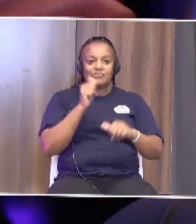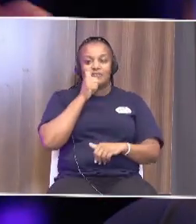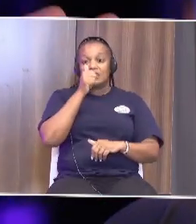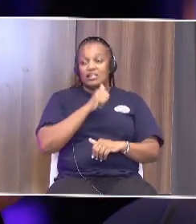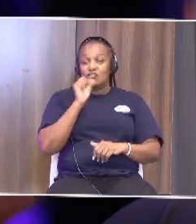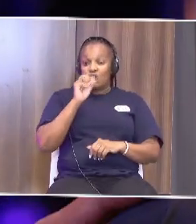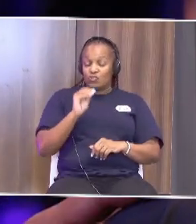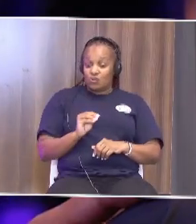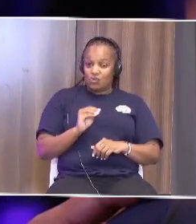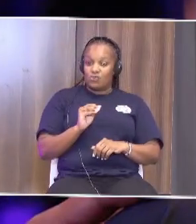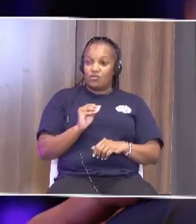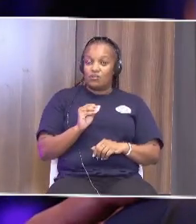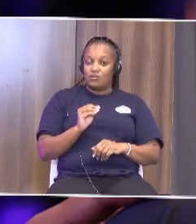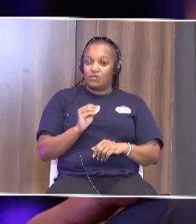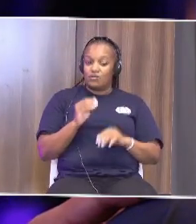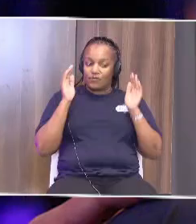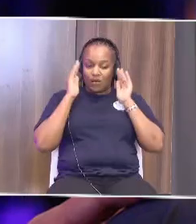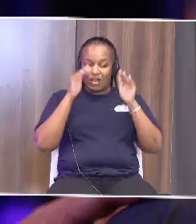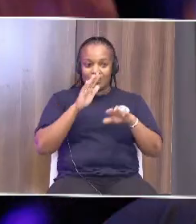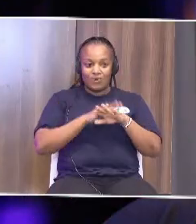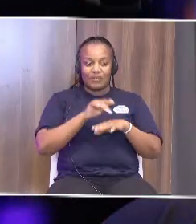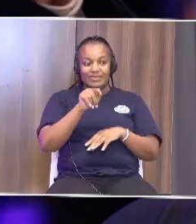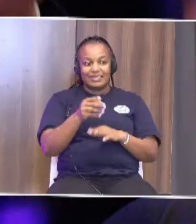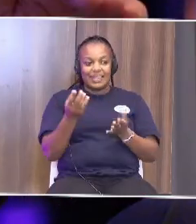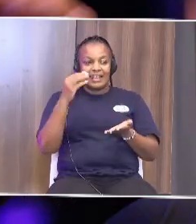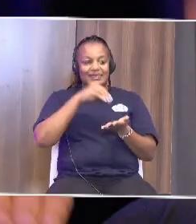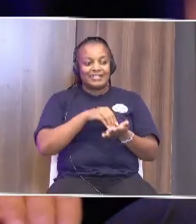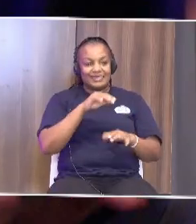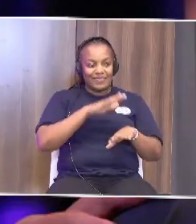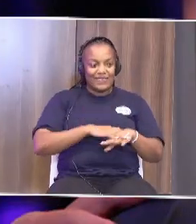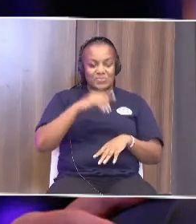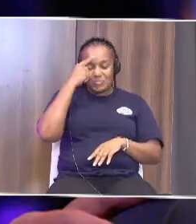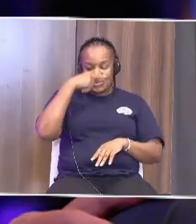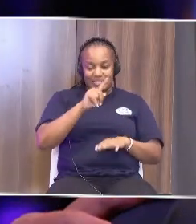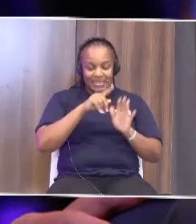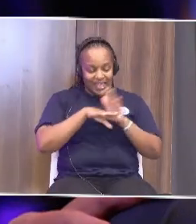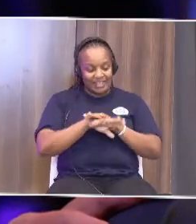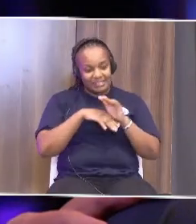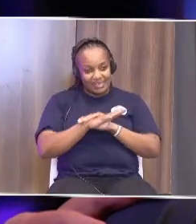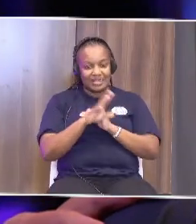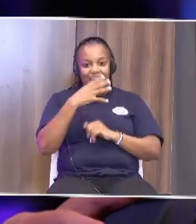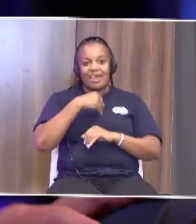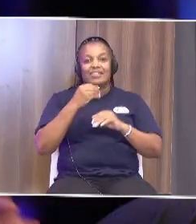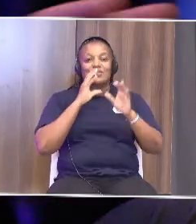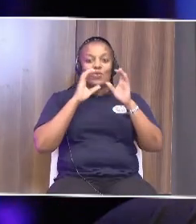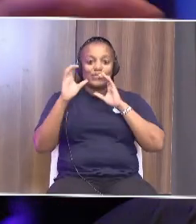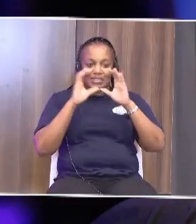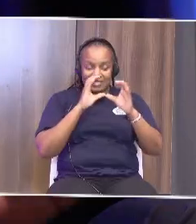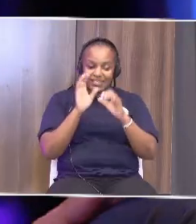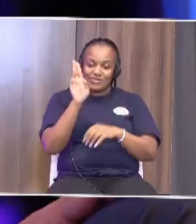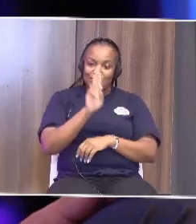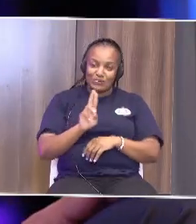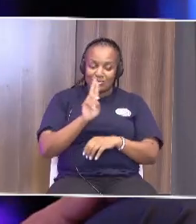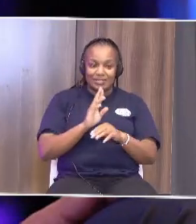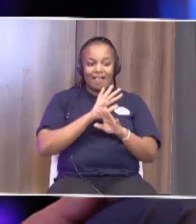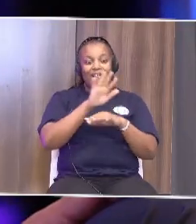focus for this in again, this policy, access, and communication. Use all these